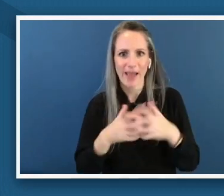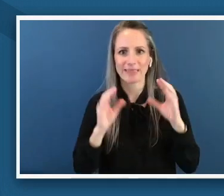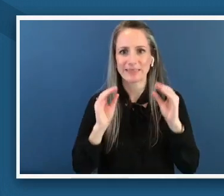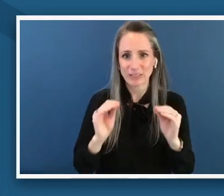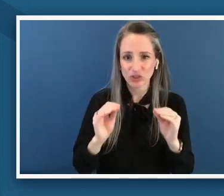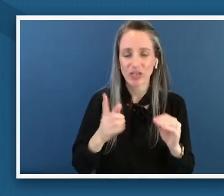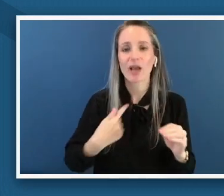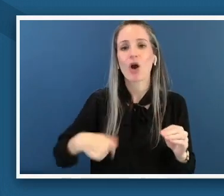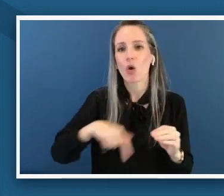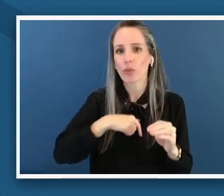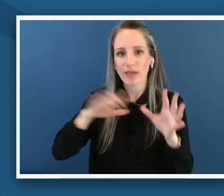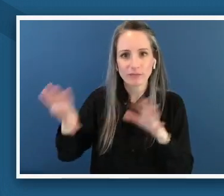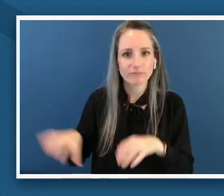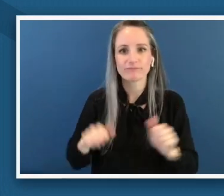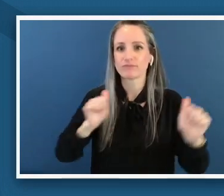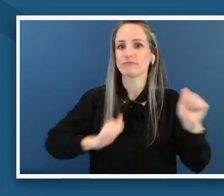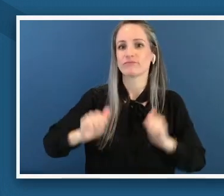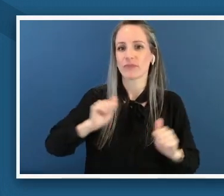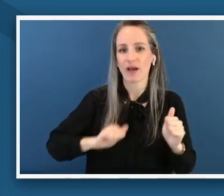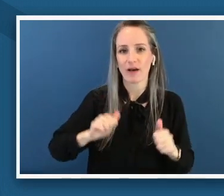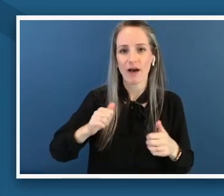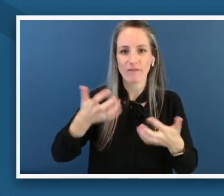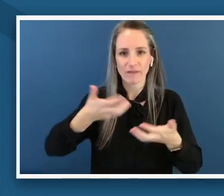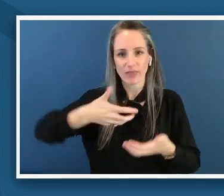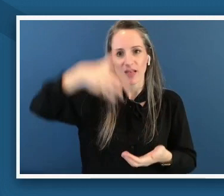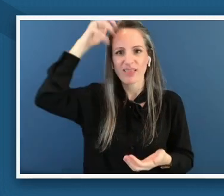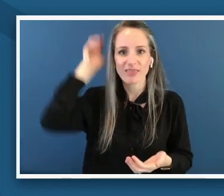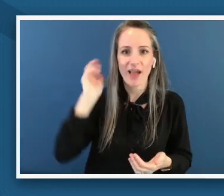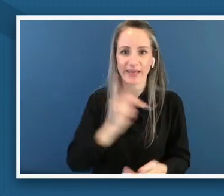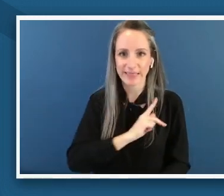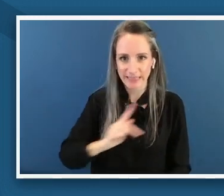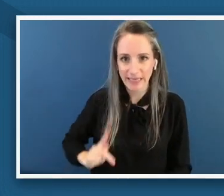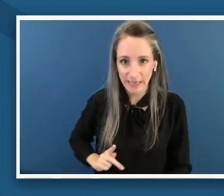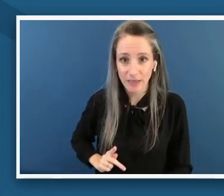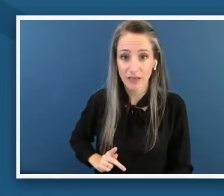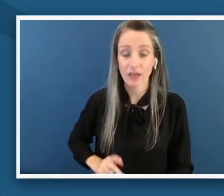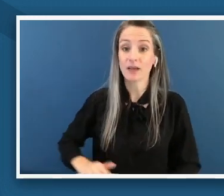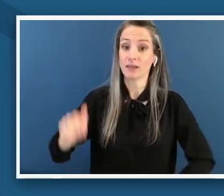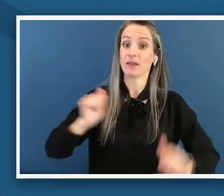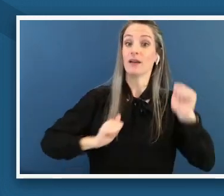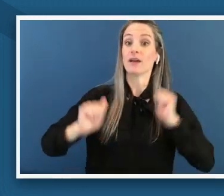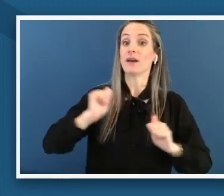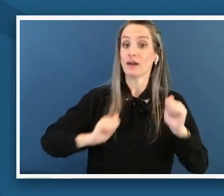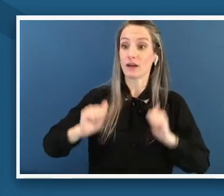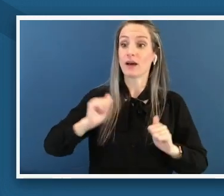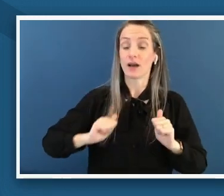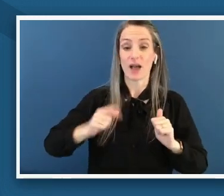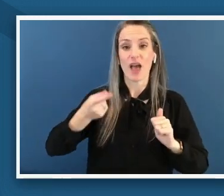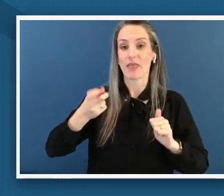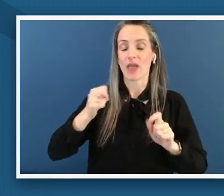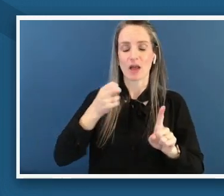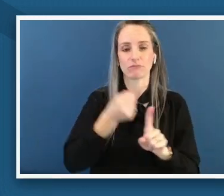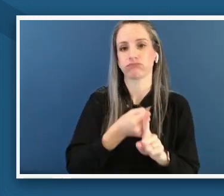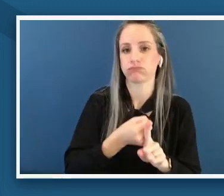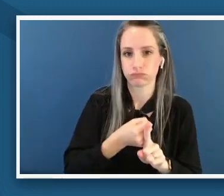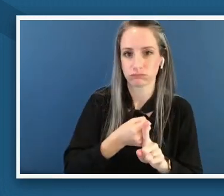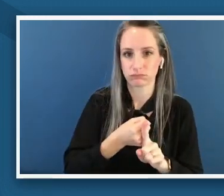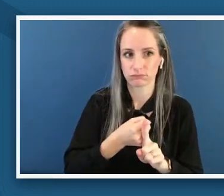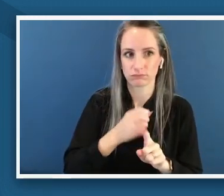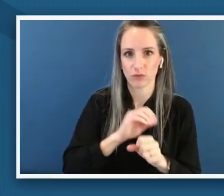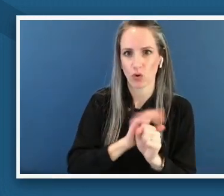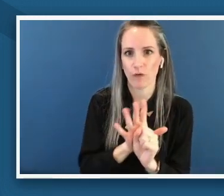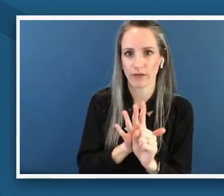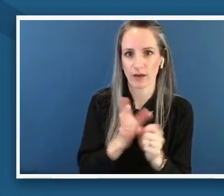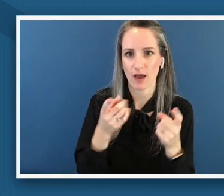King. And so we did one show of it, but then all of a sudden COVID hit and we had to go virtual. And that